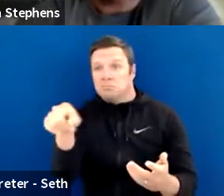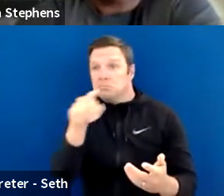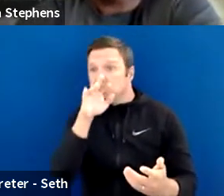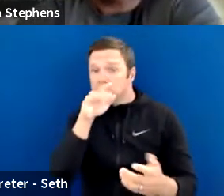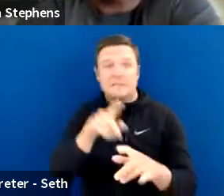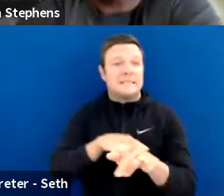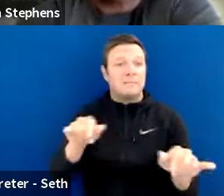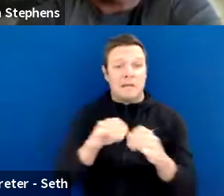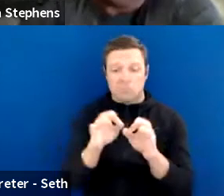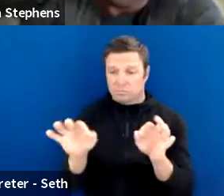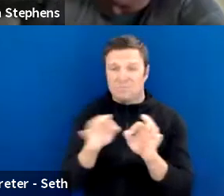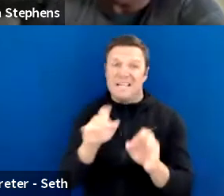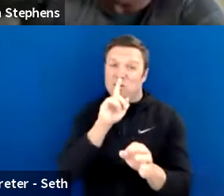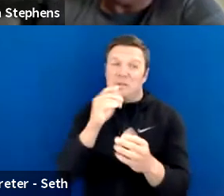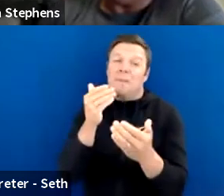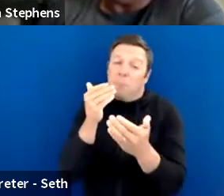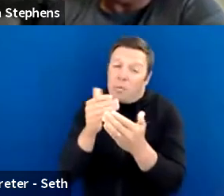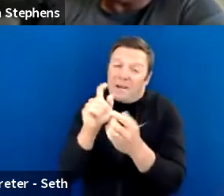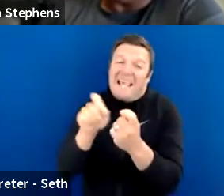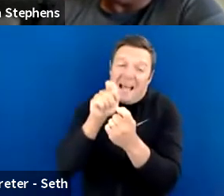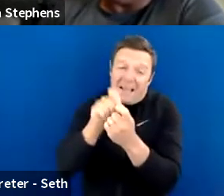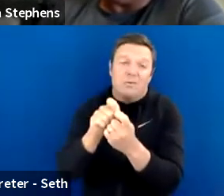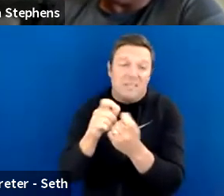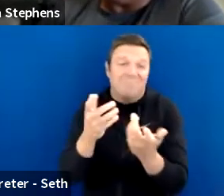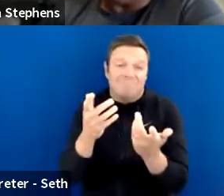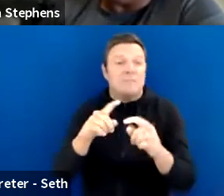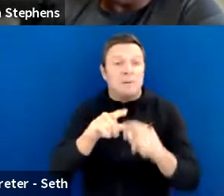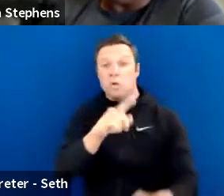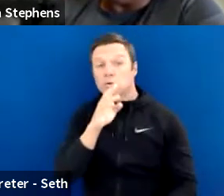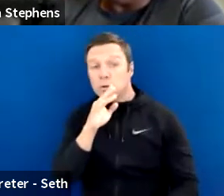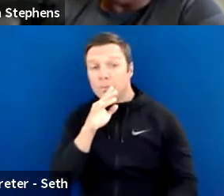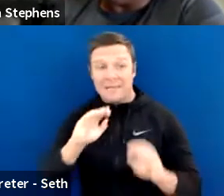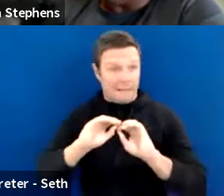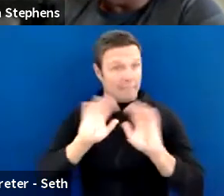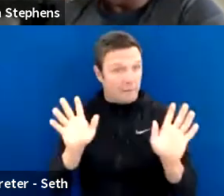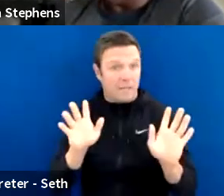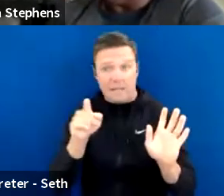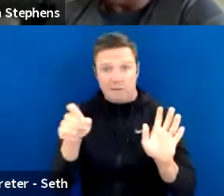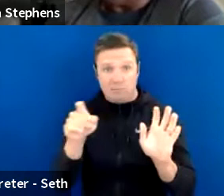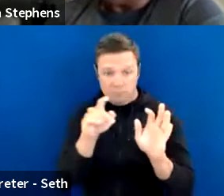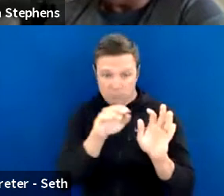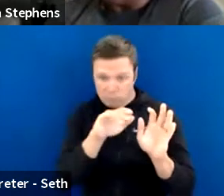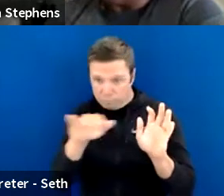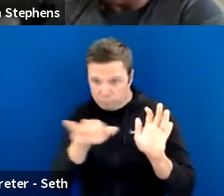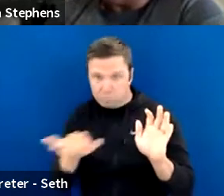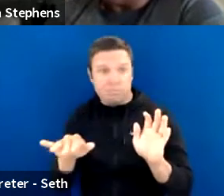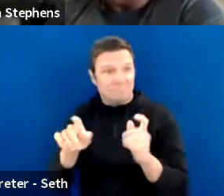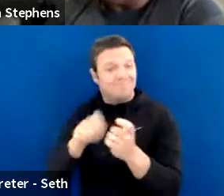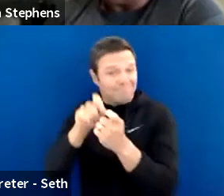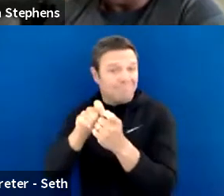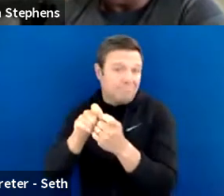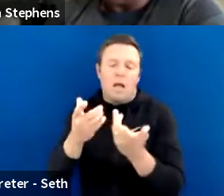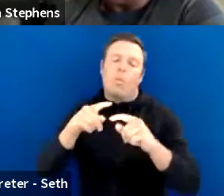quite accurate depending on how clear you speak, right? Anything is dependent on that. Oh,